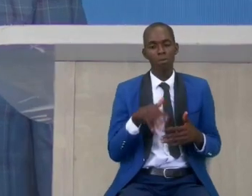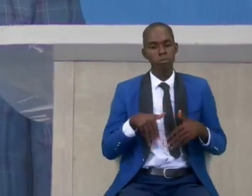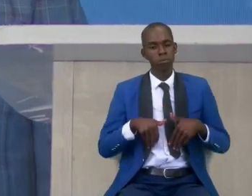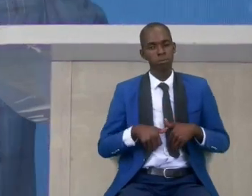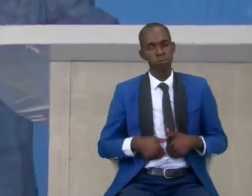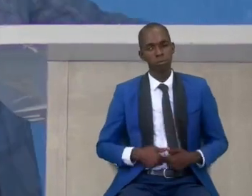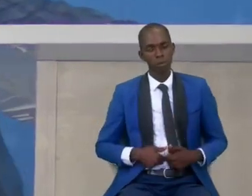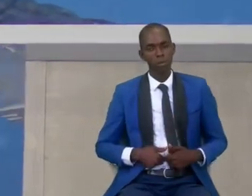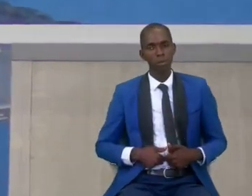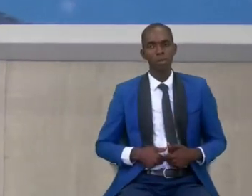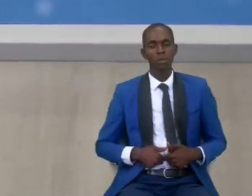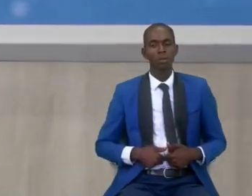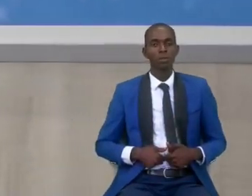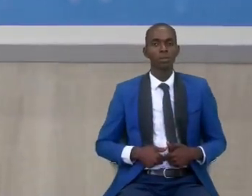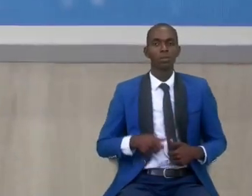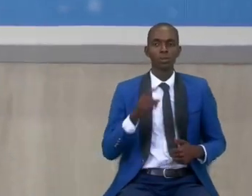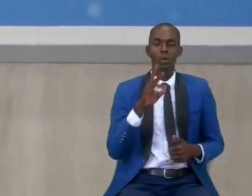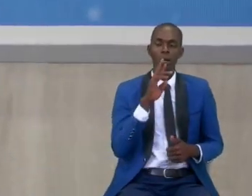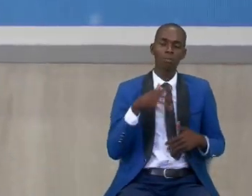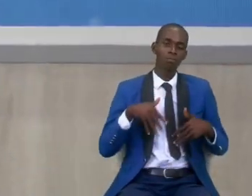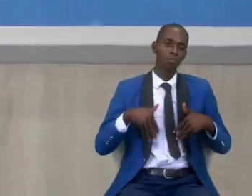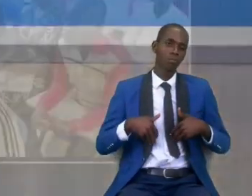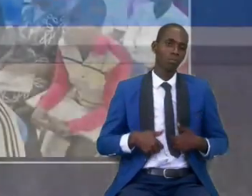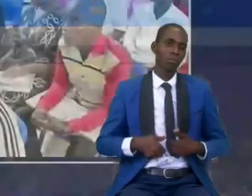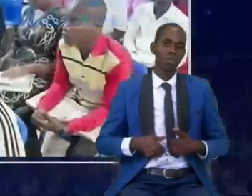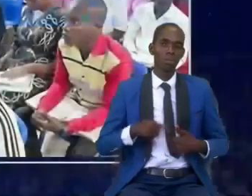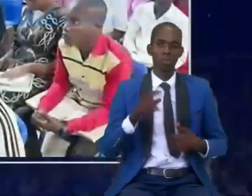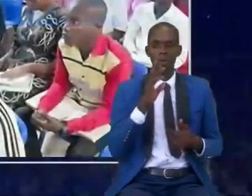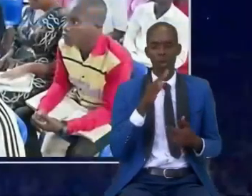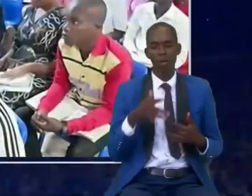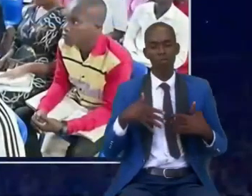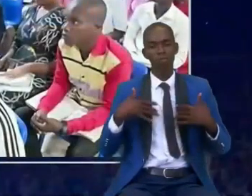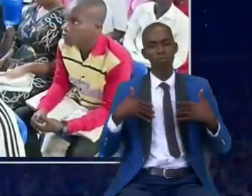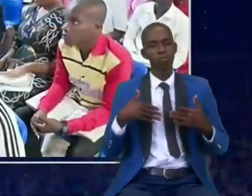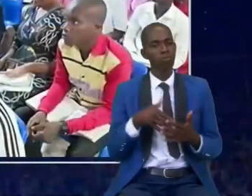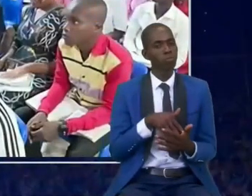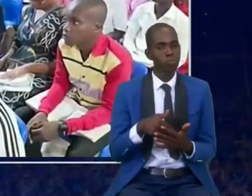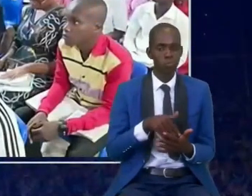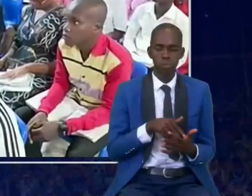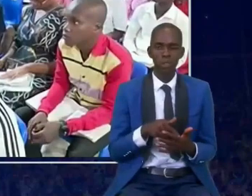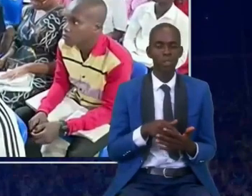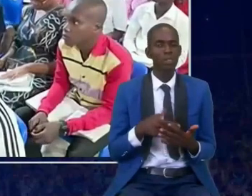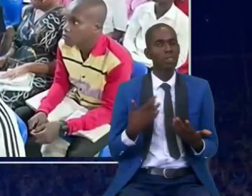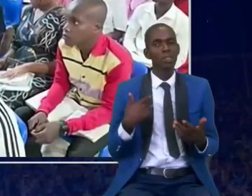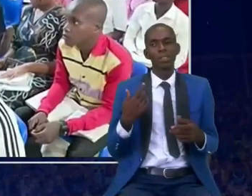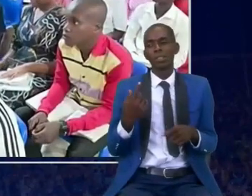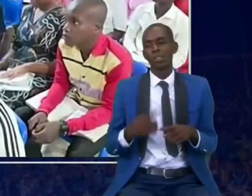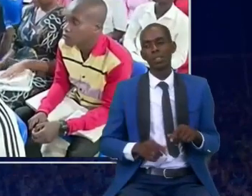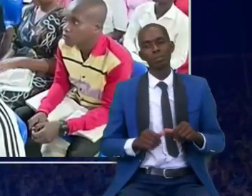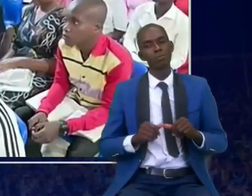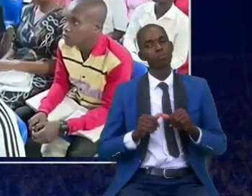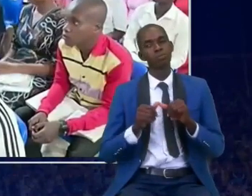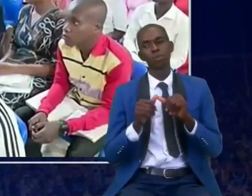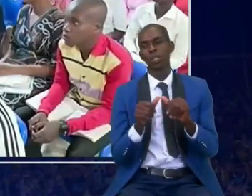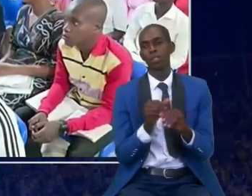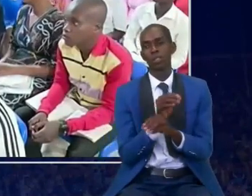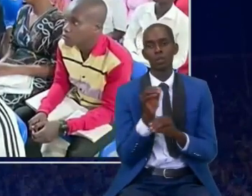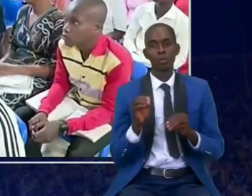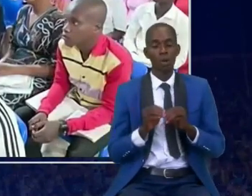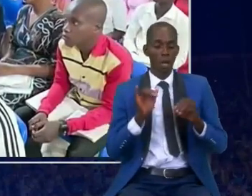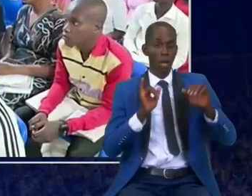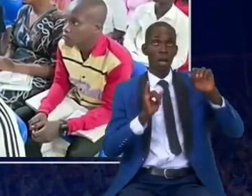you're weary. It's like, I can't move on anymore. I send the strength of the Spirit of God into your life